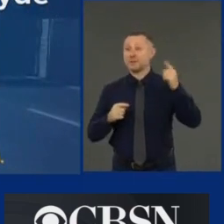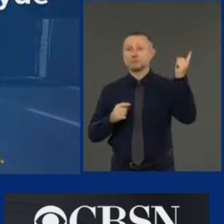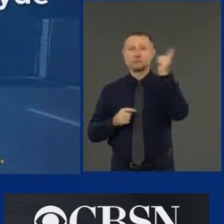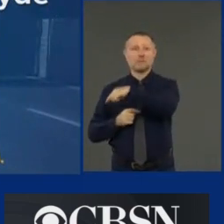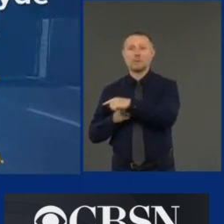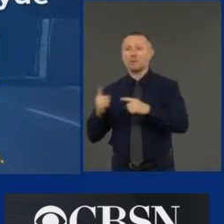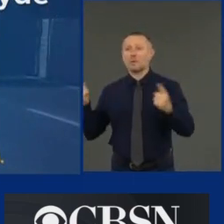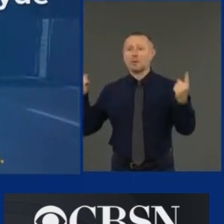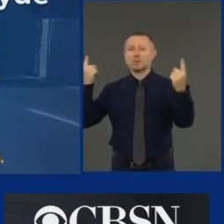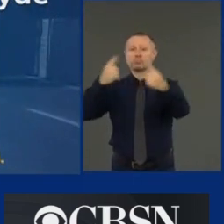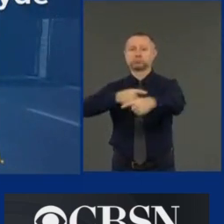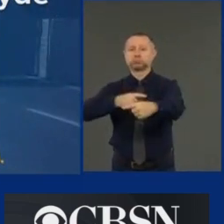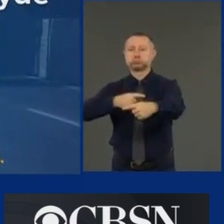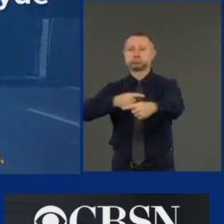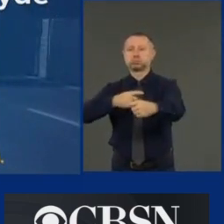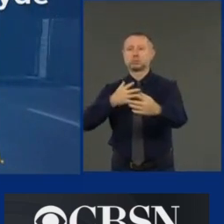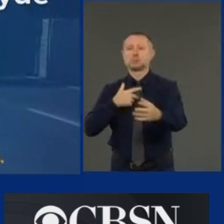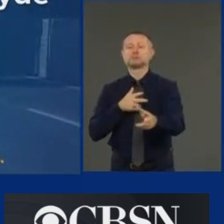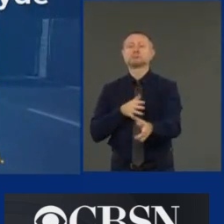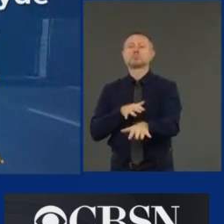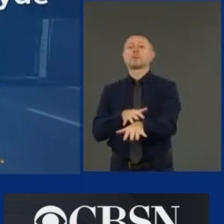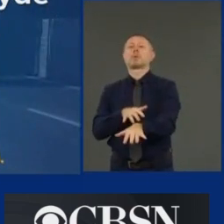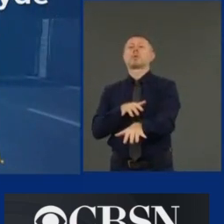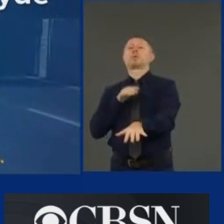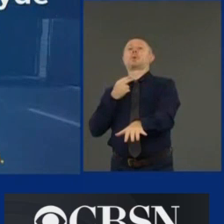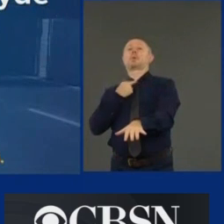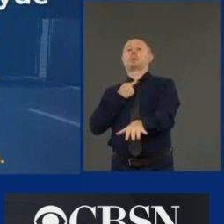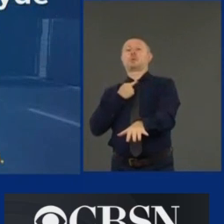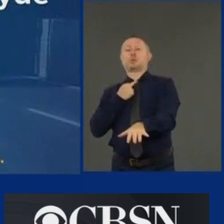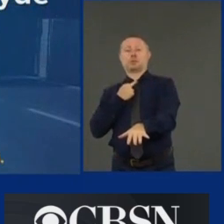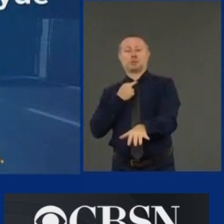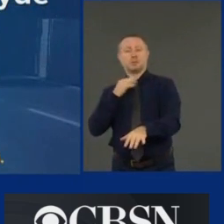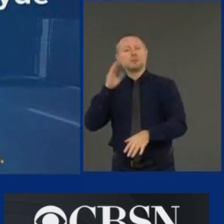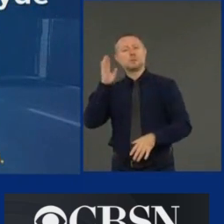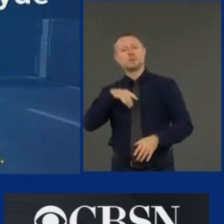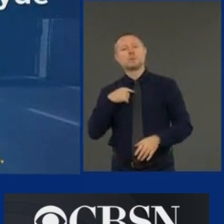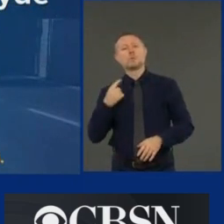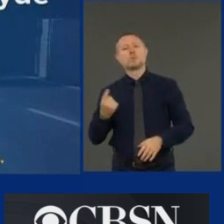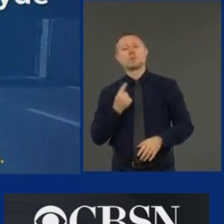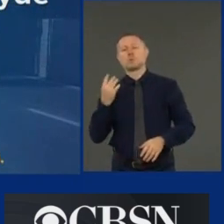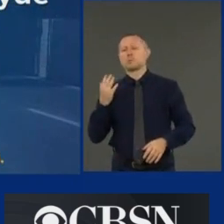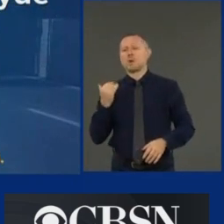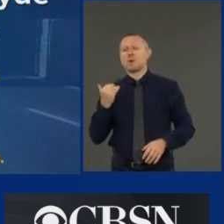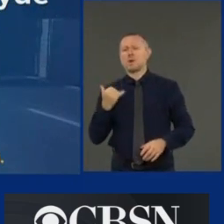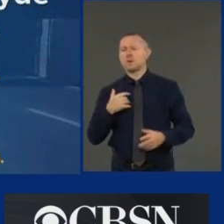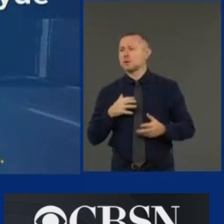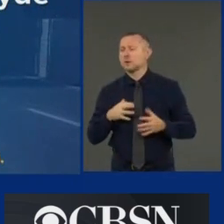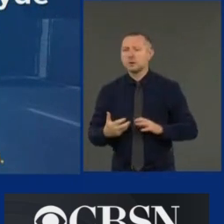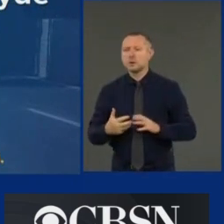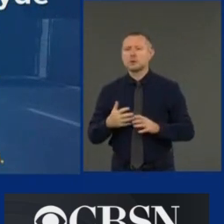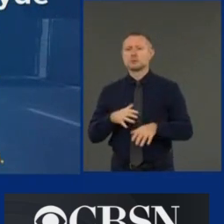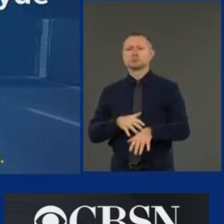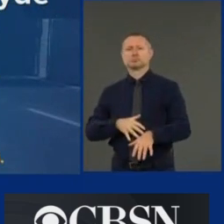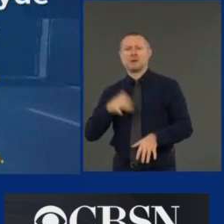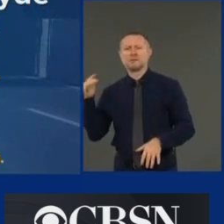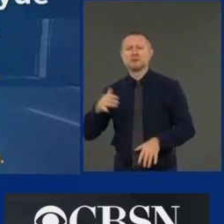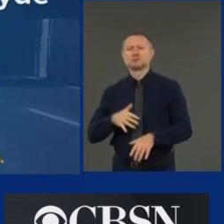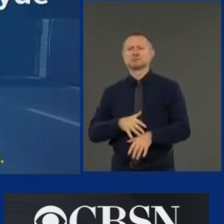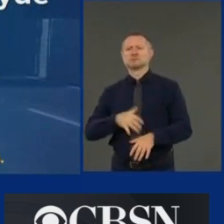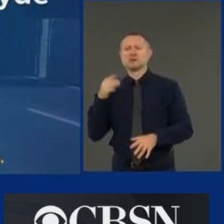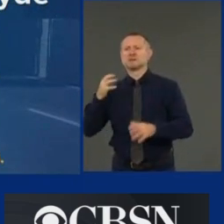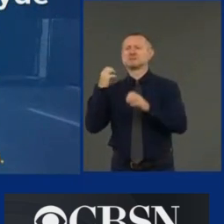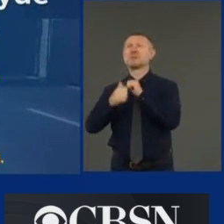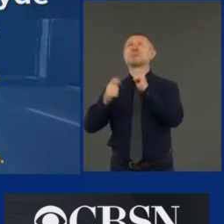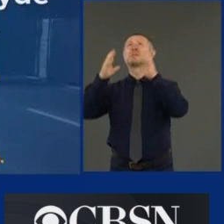traffic. Why? Why back up traffic? Why damage the environment? Why burn all that extra gasoline? Why don't they